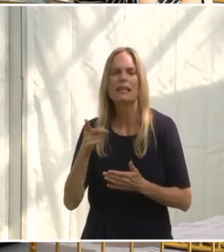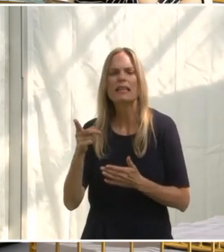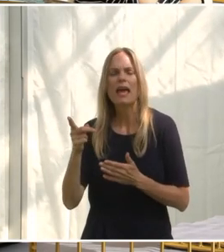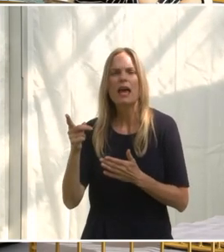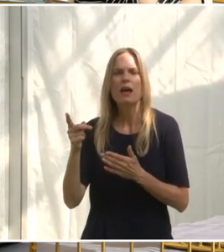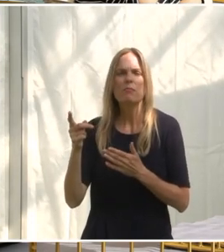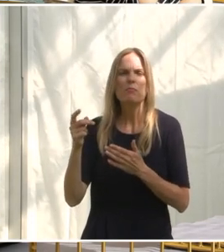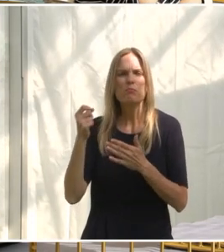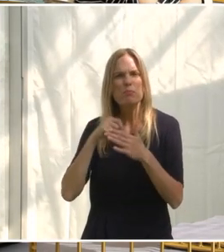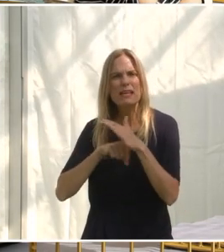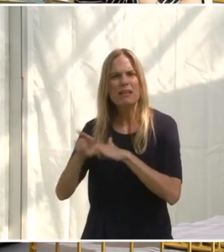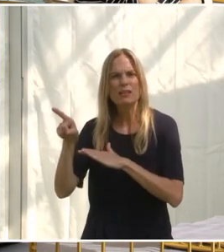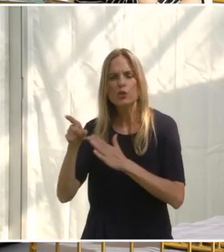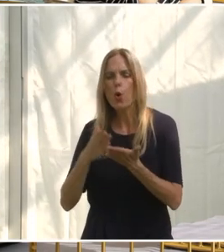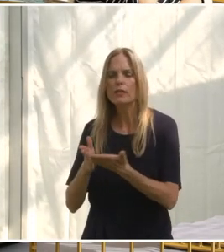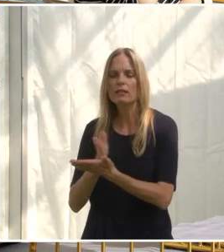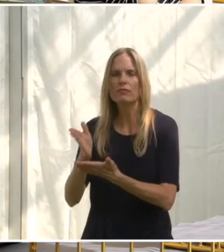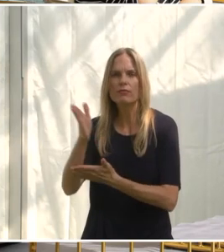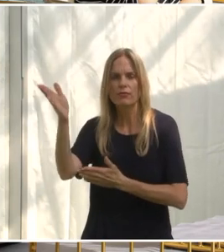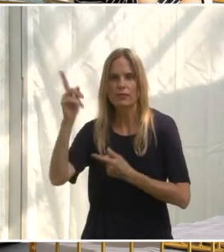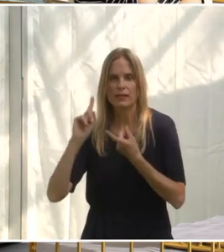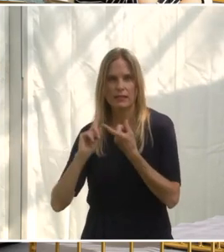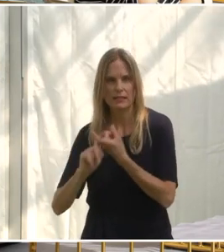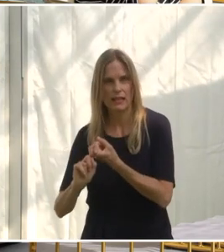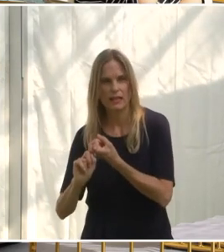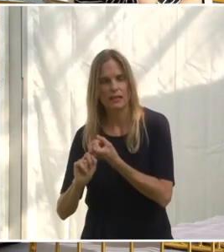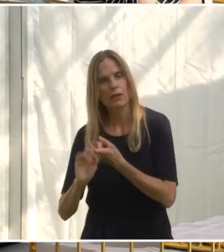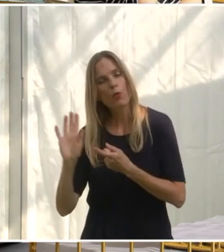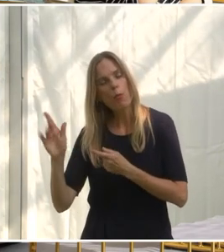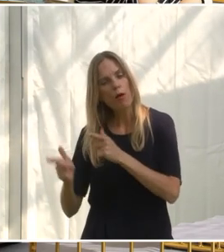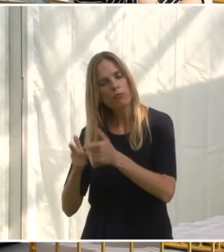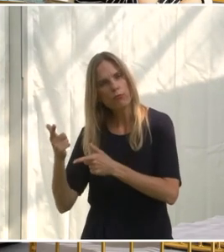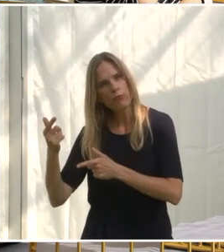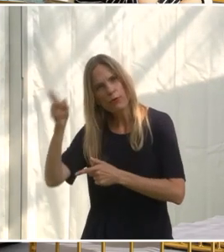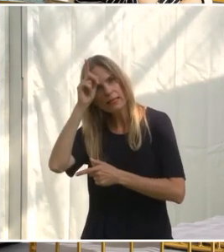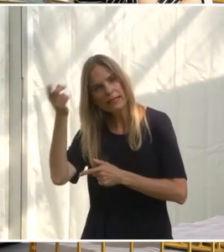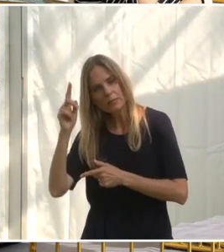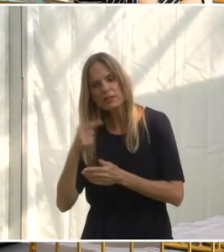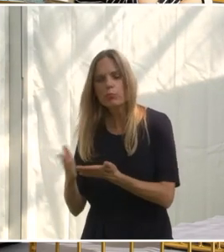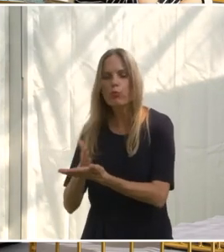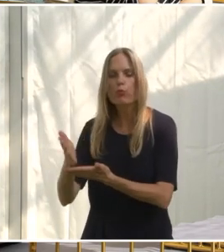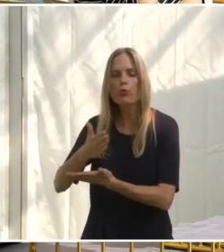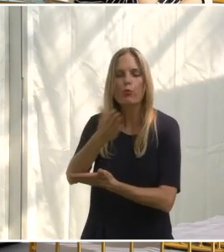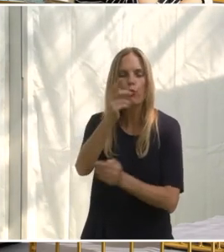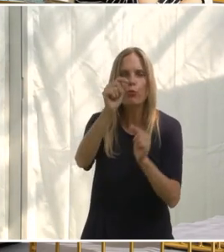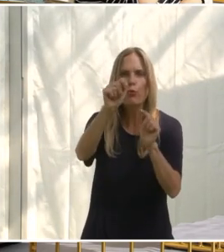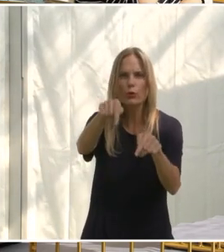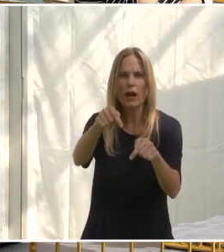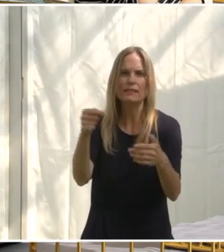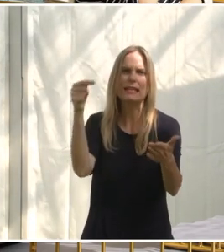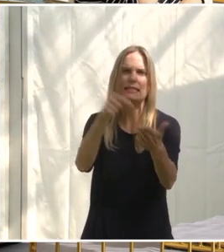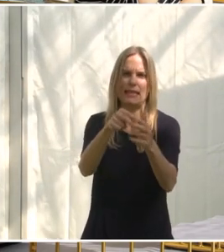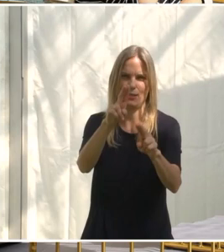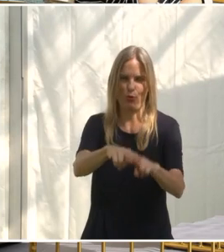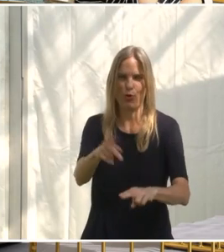route, starting from the local conditions in the origin countries, the route, and then also integration issues in the destinations.